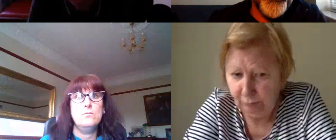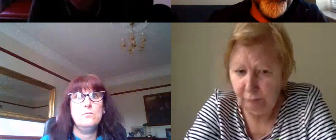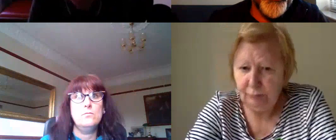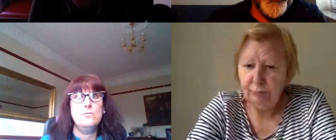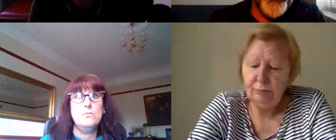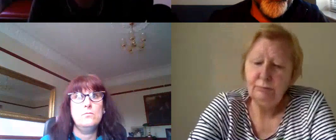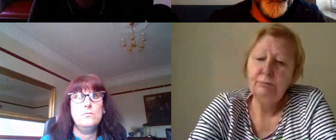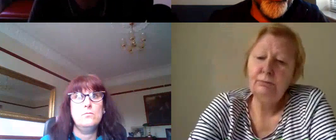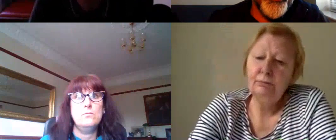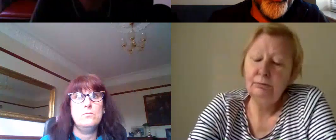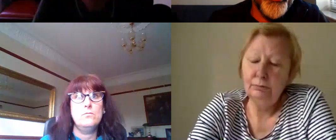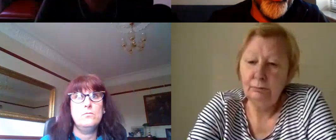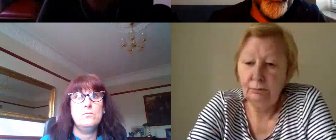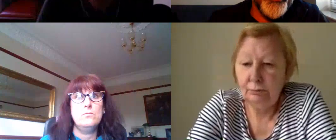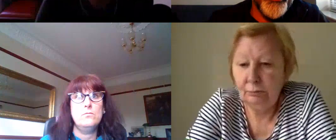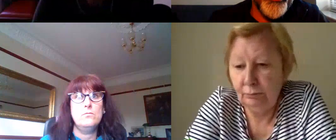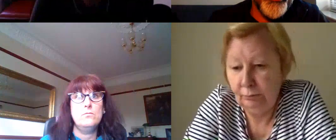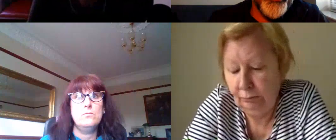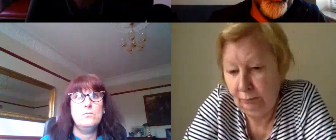additional